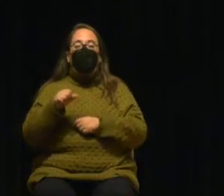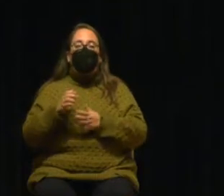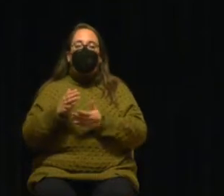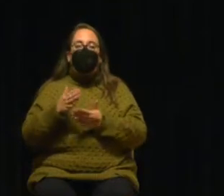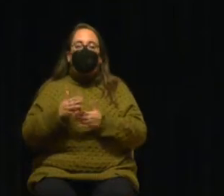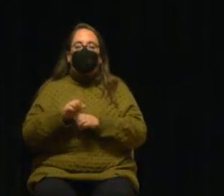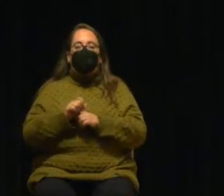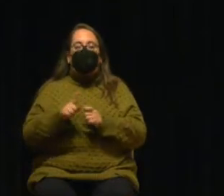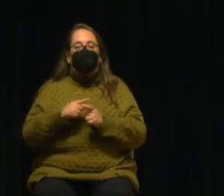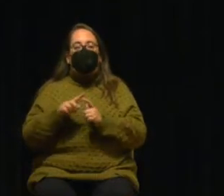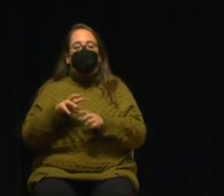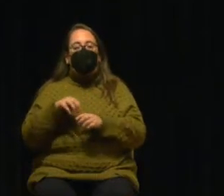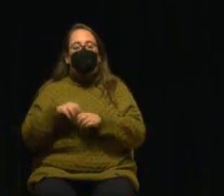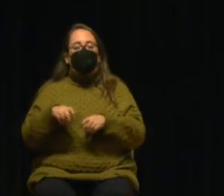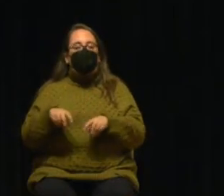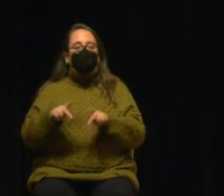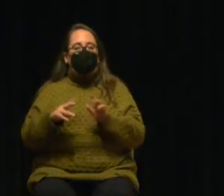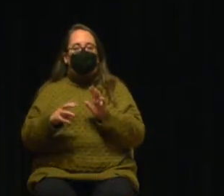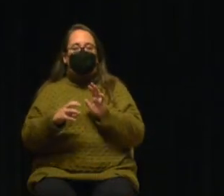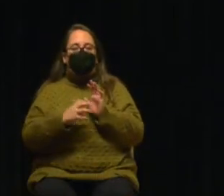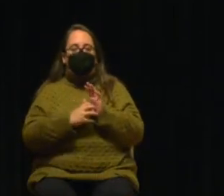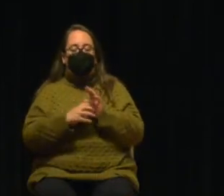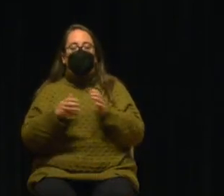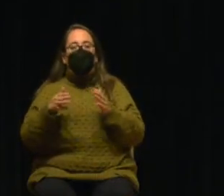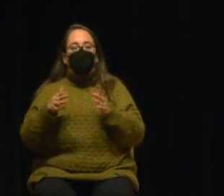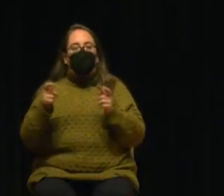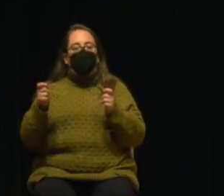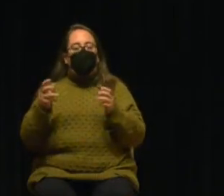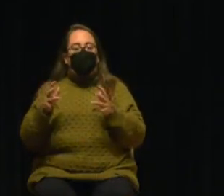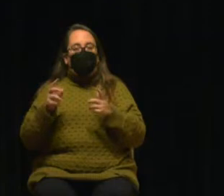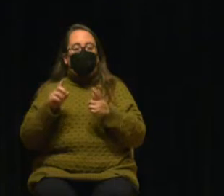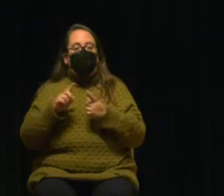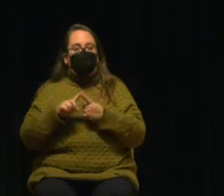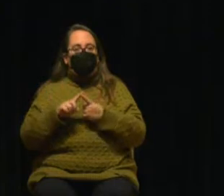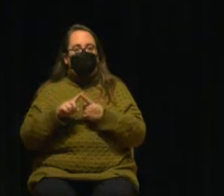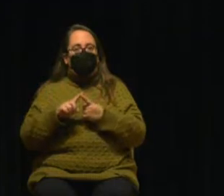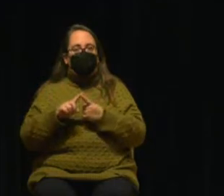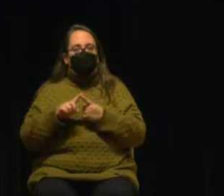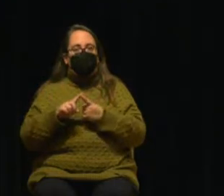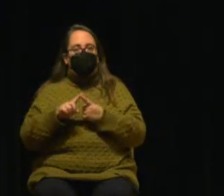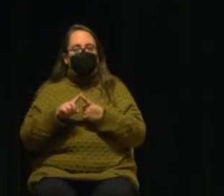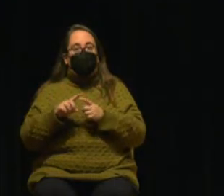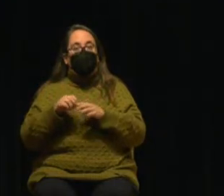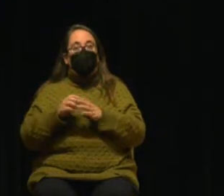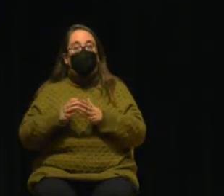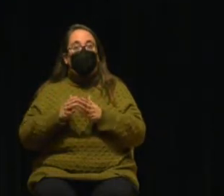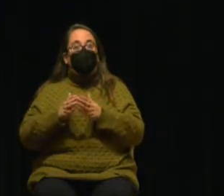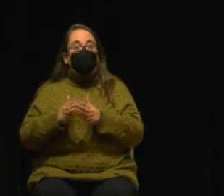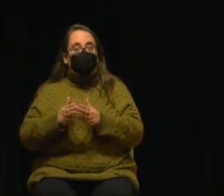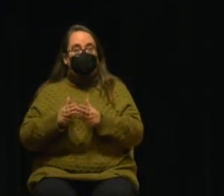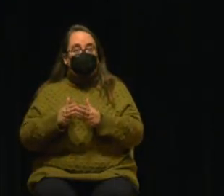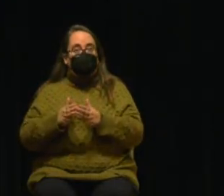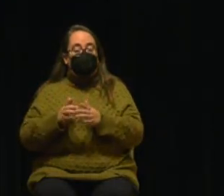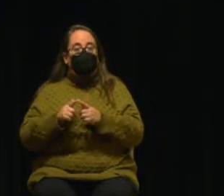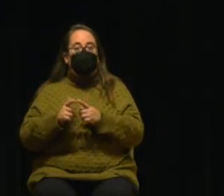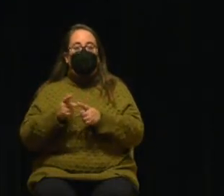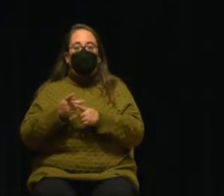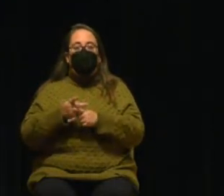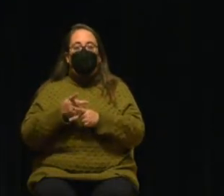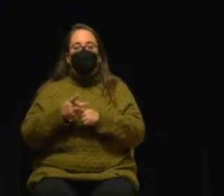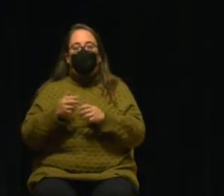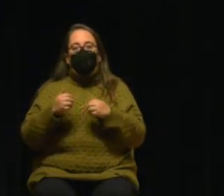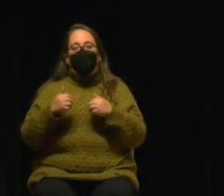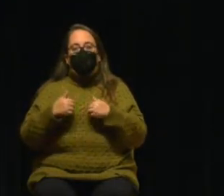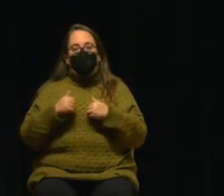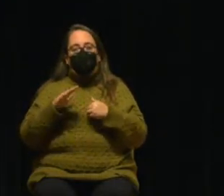they included a provision that allowed masters who were in transit in the state to maintain possession